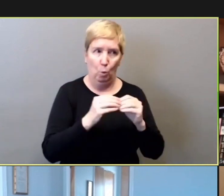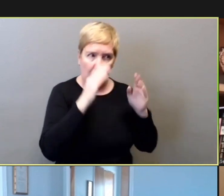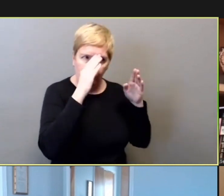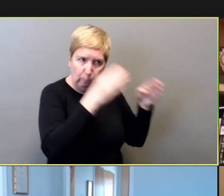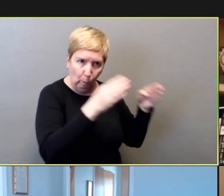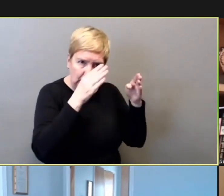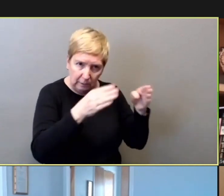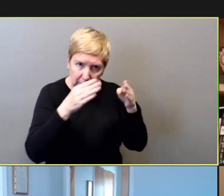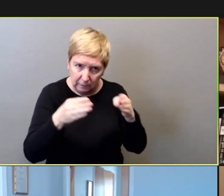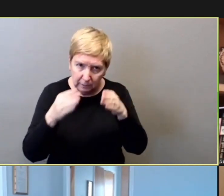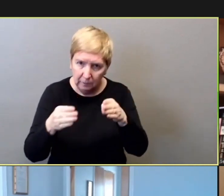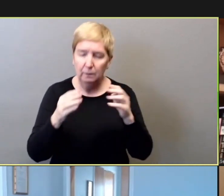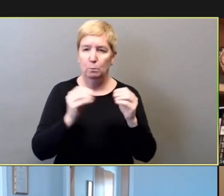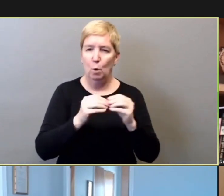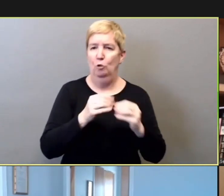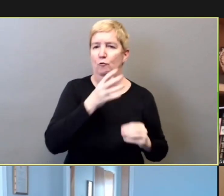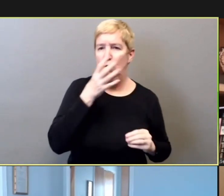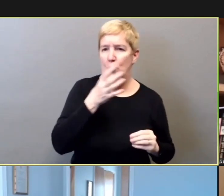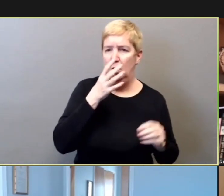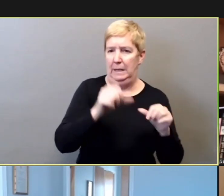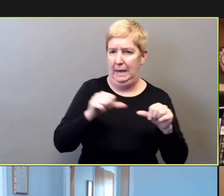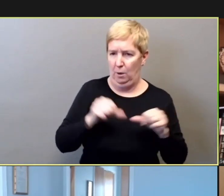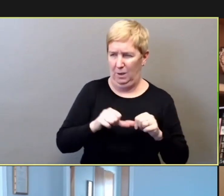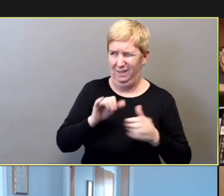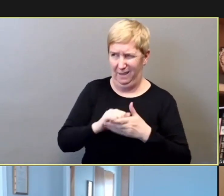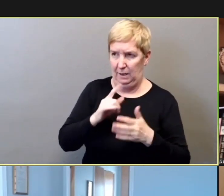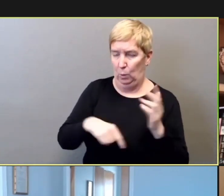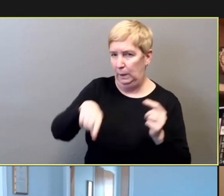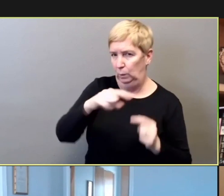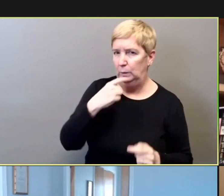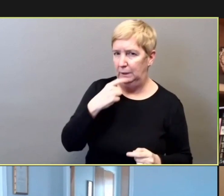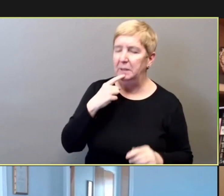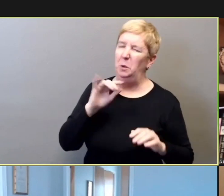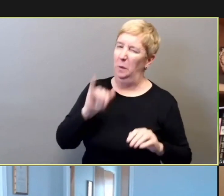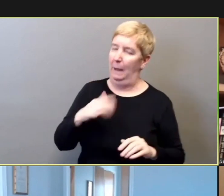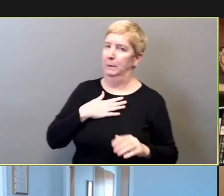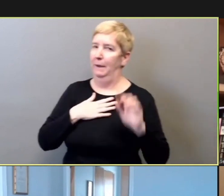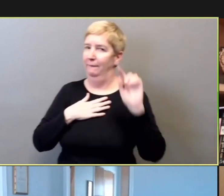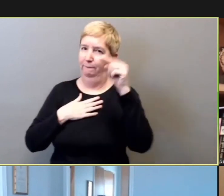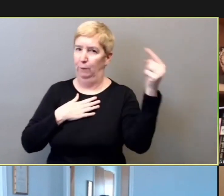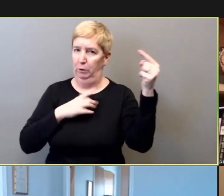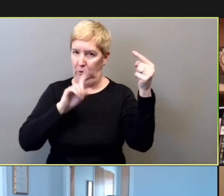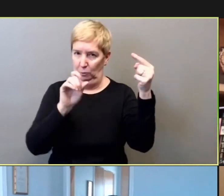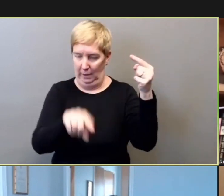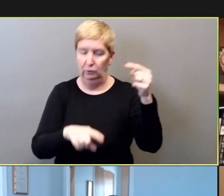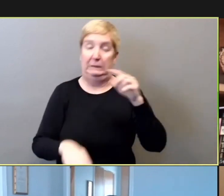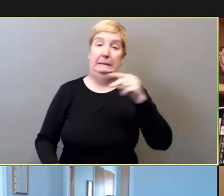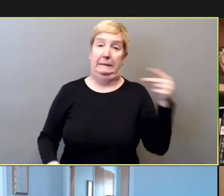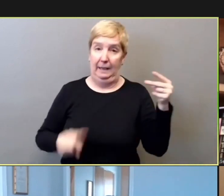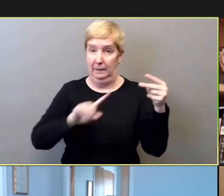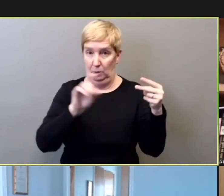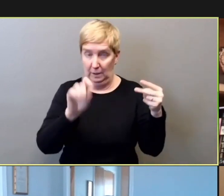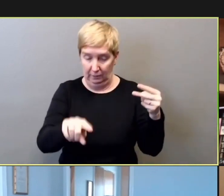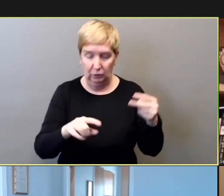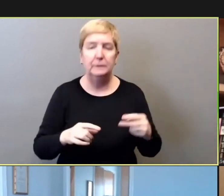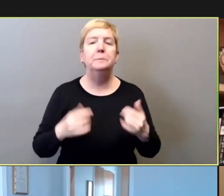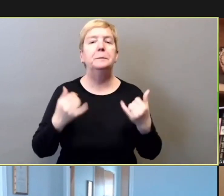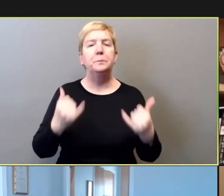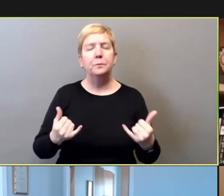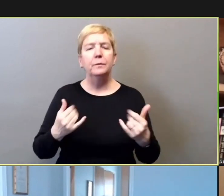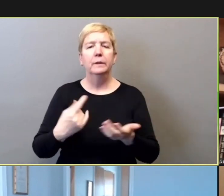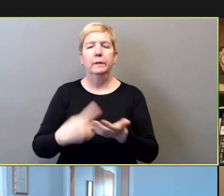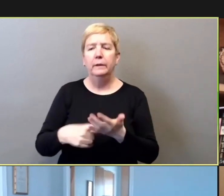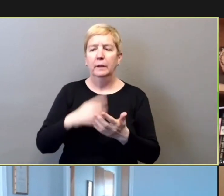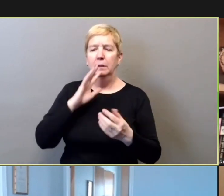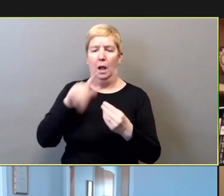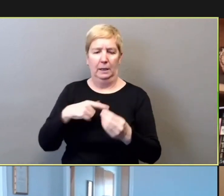of those more rural areas, as I understand it. That was one question. And second question just being, in terms of vaccination